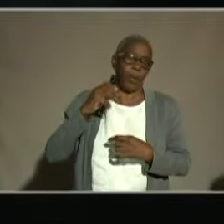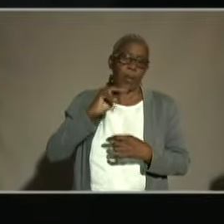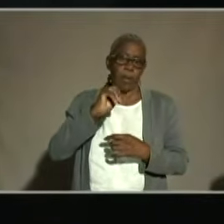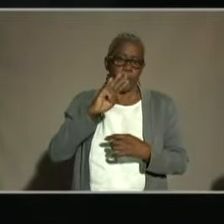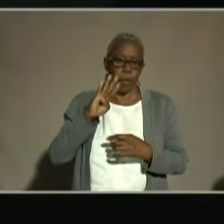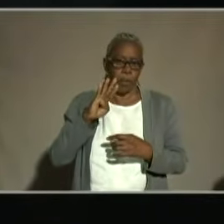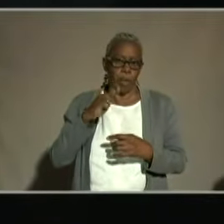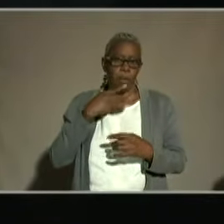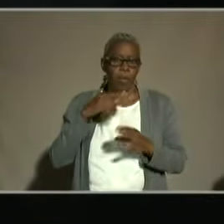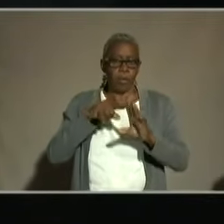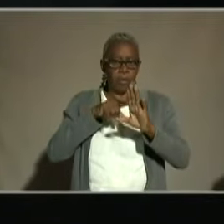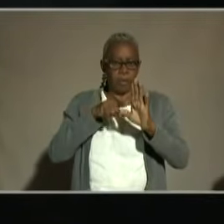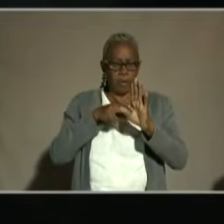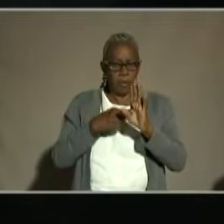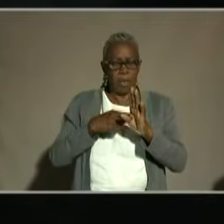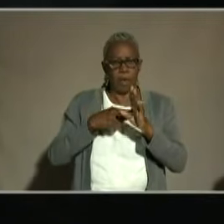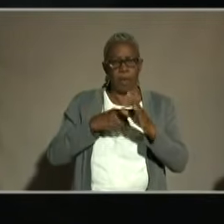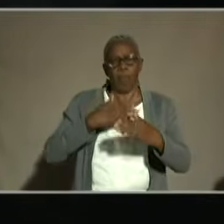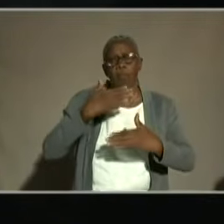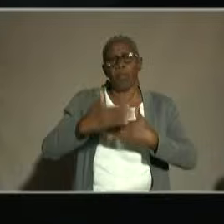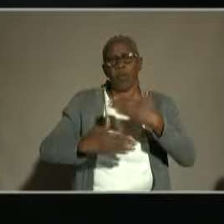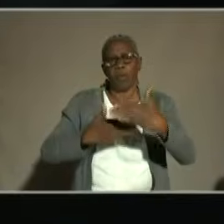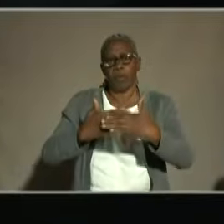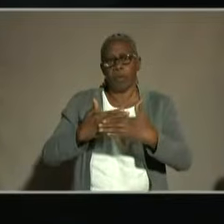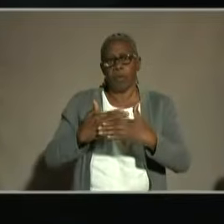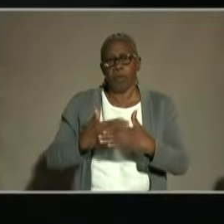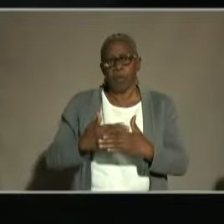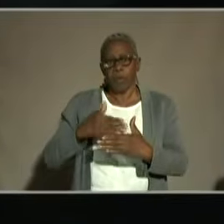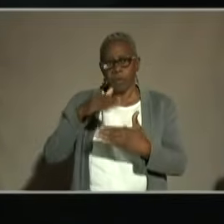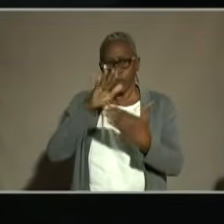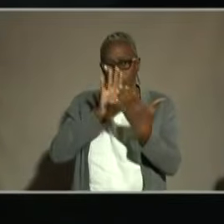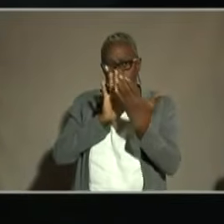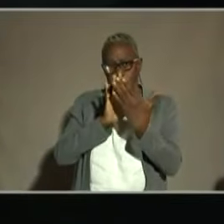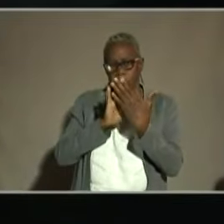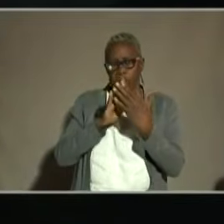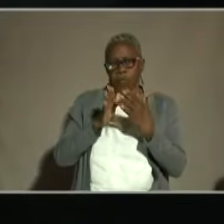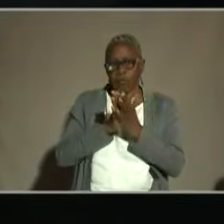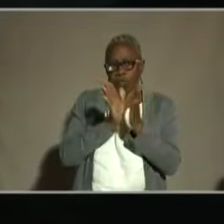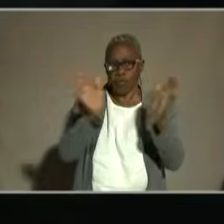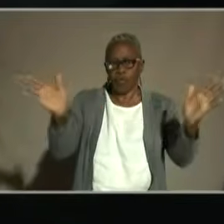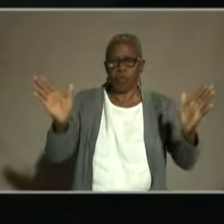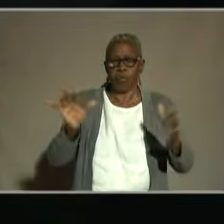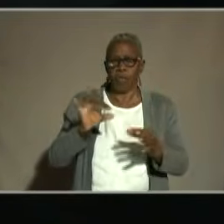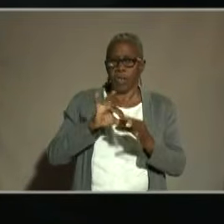will start the legislative process to fix the general election date in Jamaica. It's been